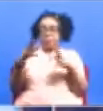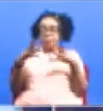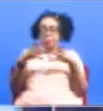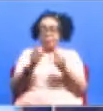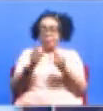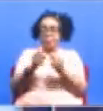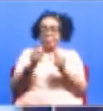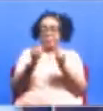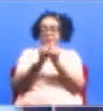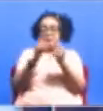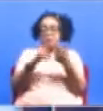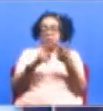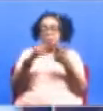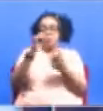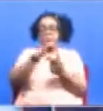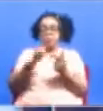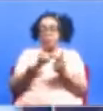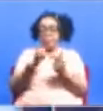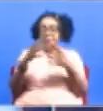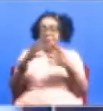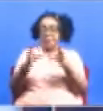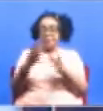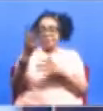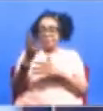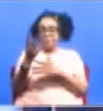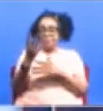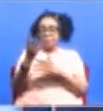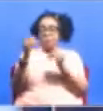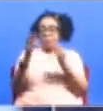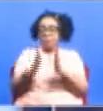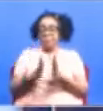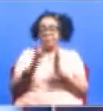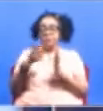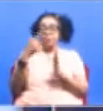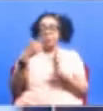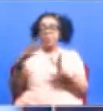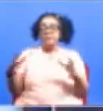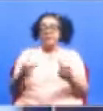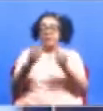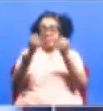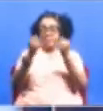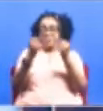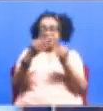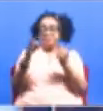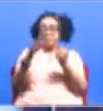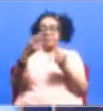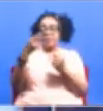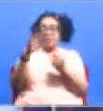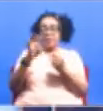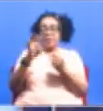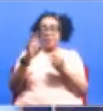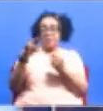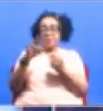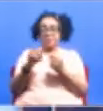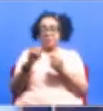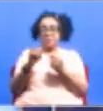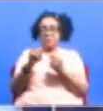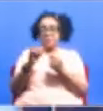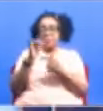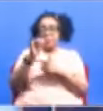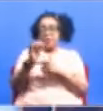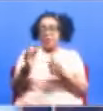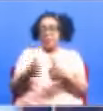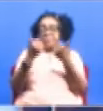boy, who was a grade 4 pupil, was with 3 friends when they were attacked by a clan of hyenas. The incident comes even as the